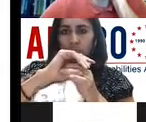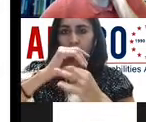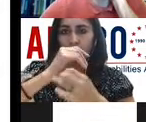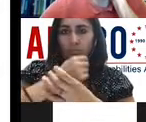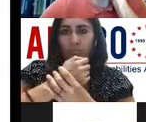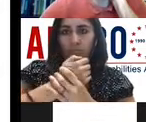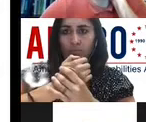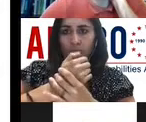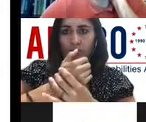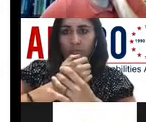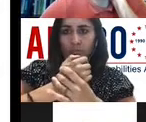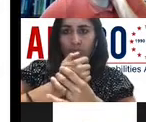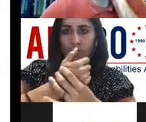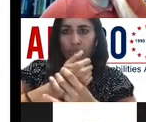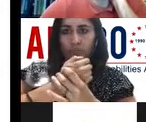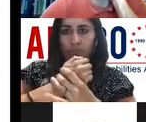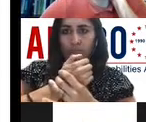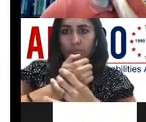as we go along.